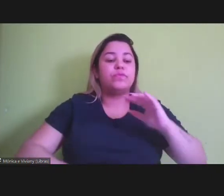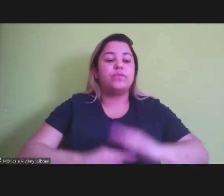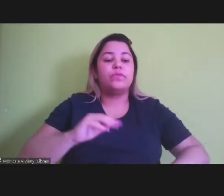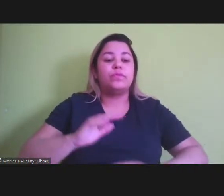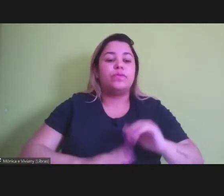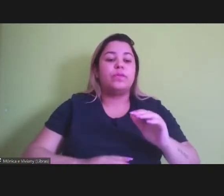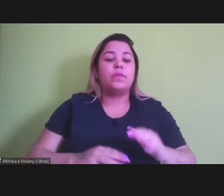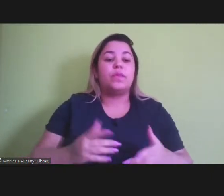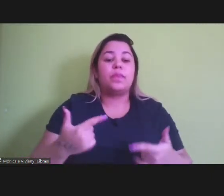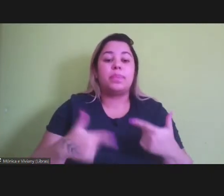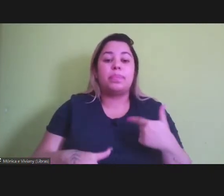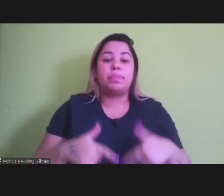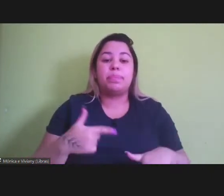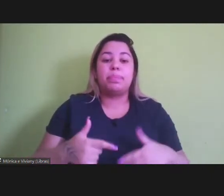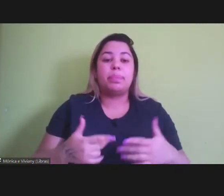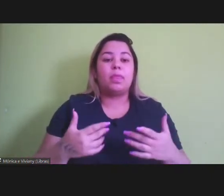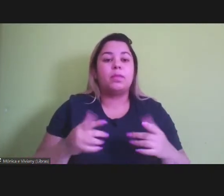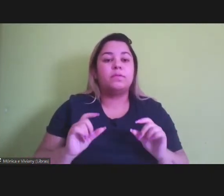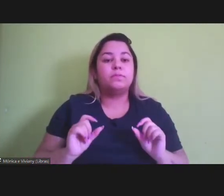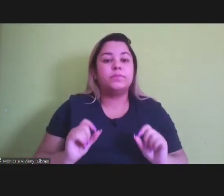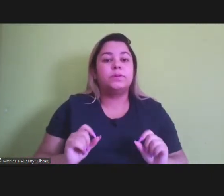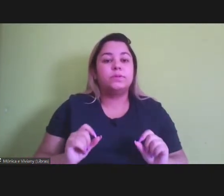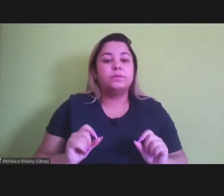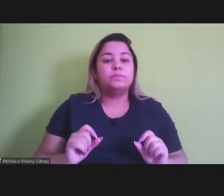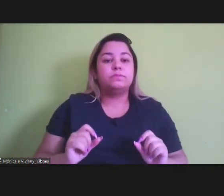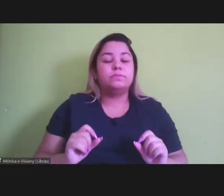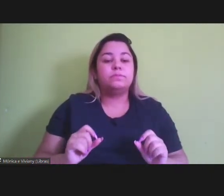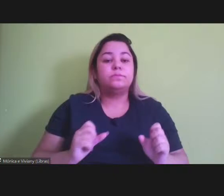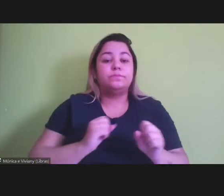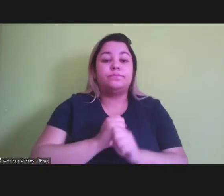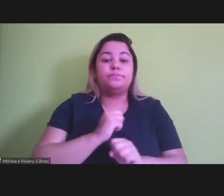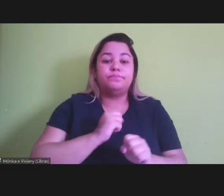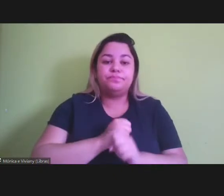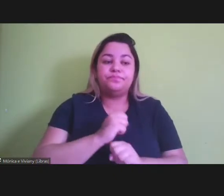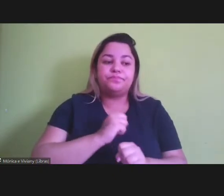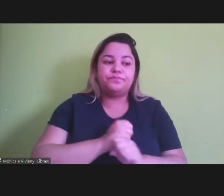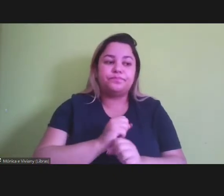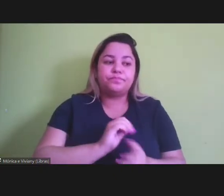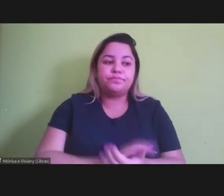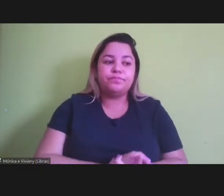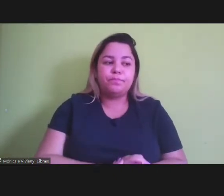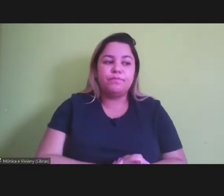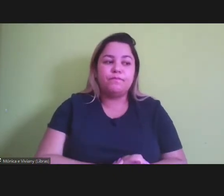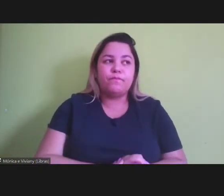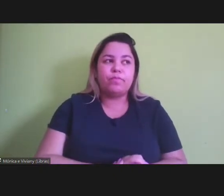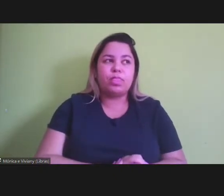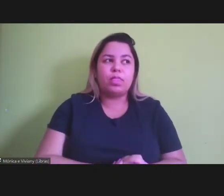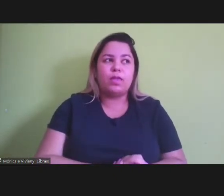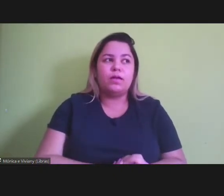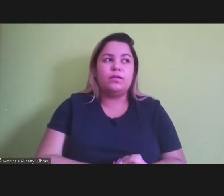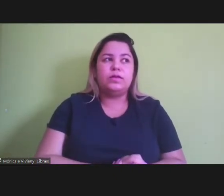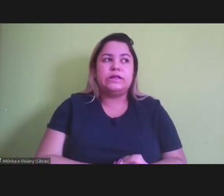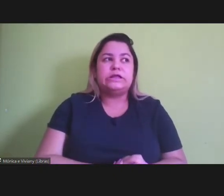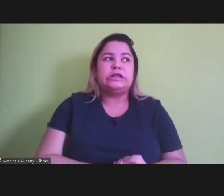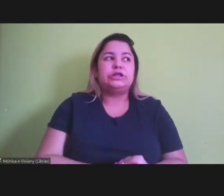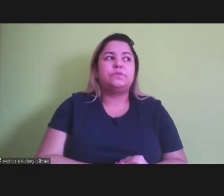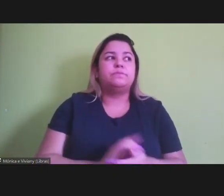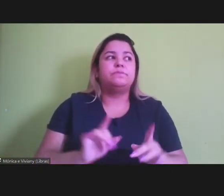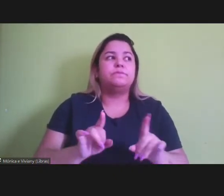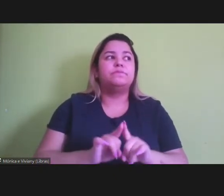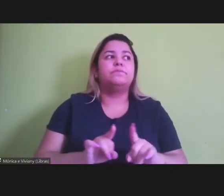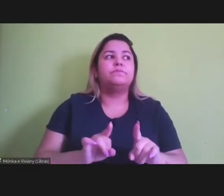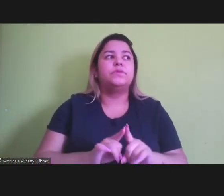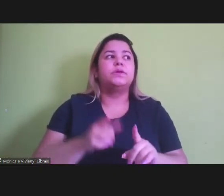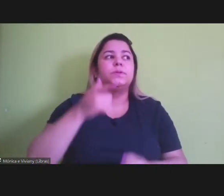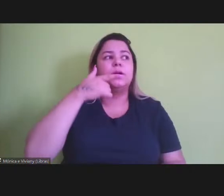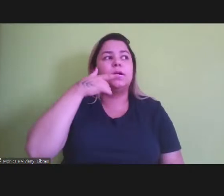the professionals for healthcare services in coherence with the construction of SUS. And then we talk about some of